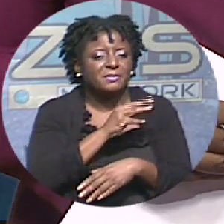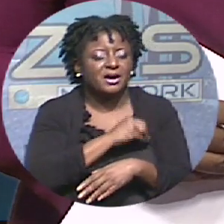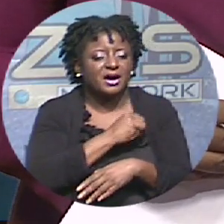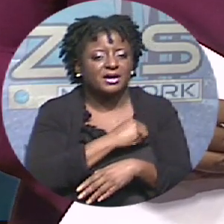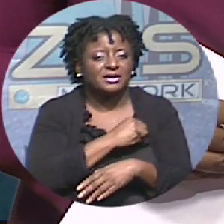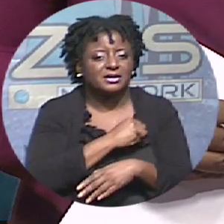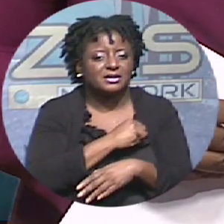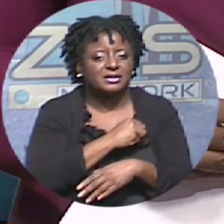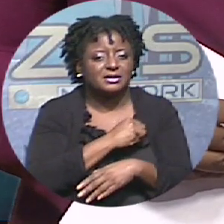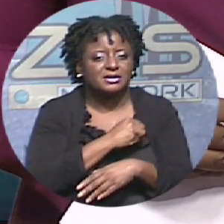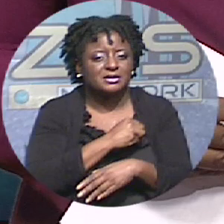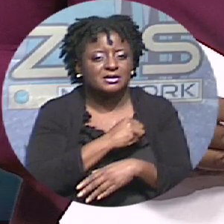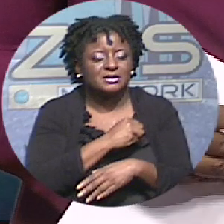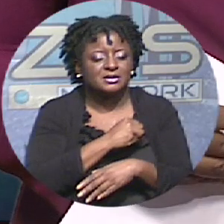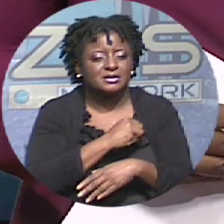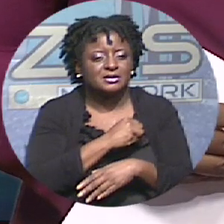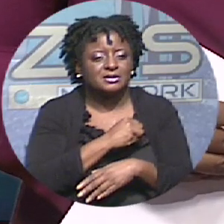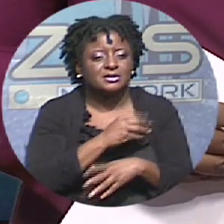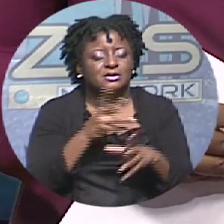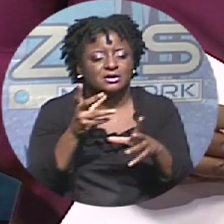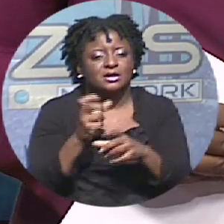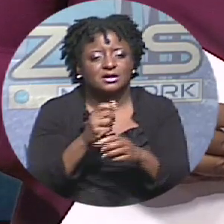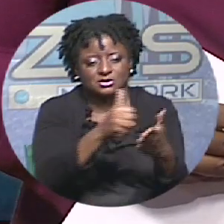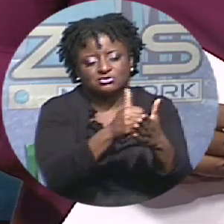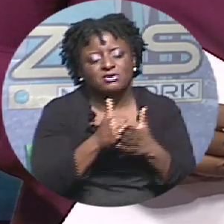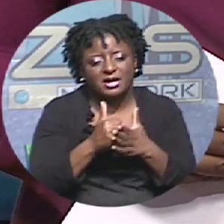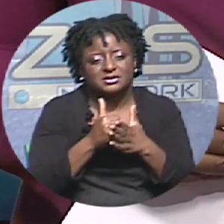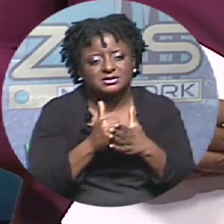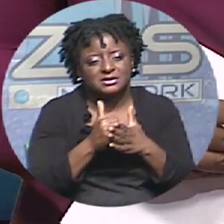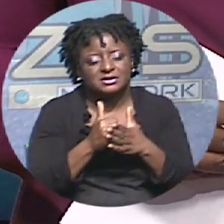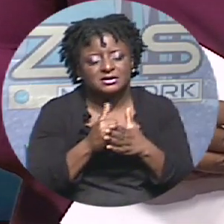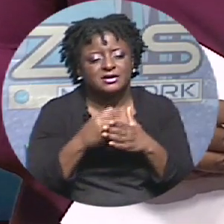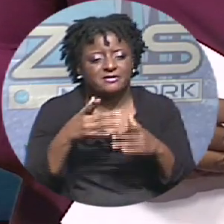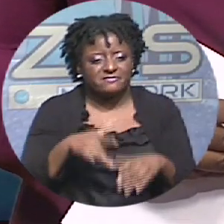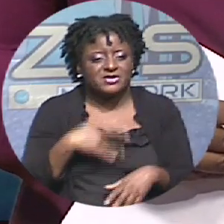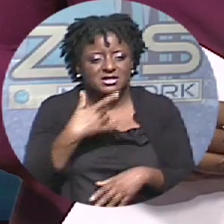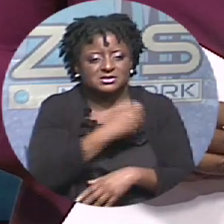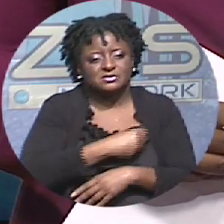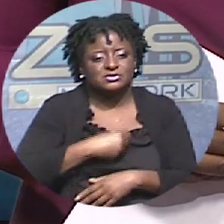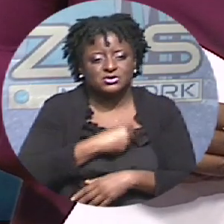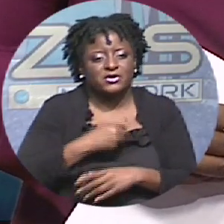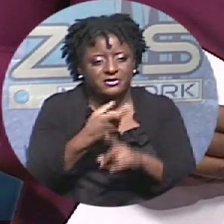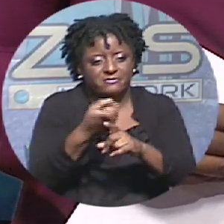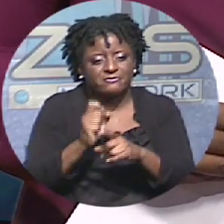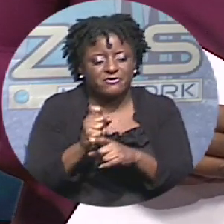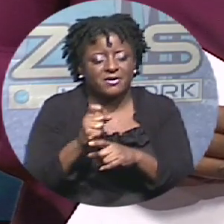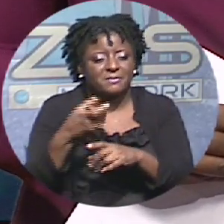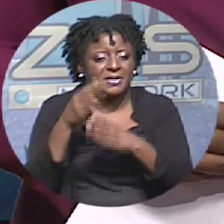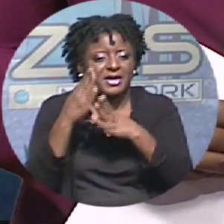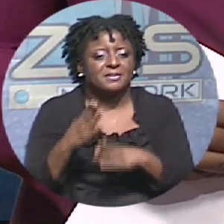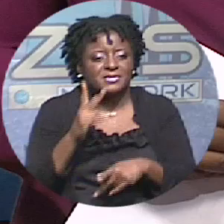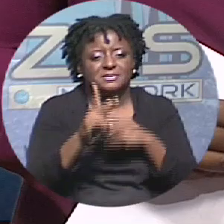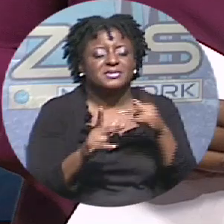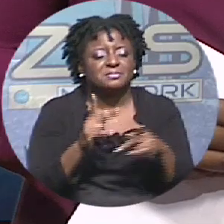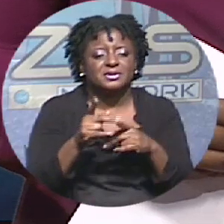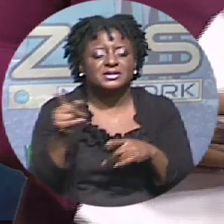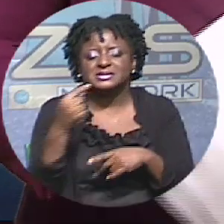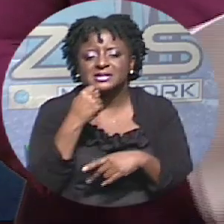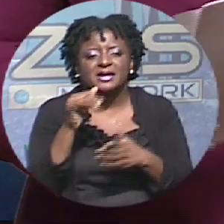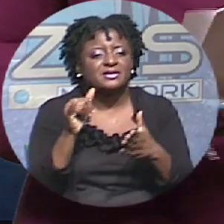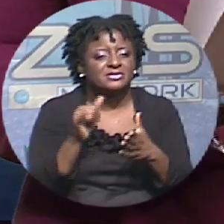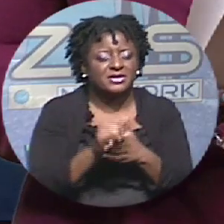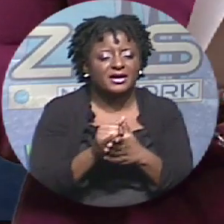Bahamian people for all the, quote, hard work that he and his team has been doing to find a resolution to the Baha Mar deal. He said